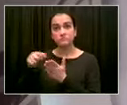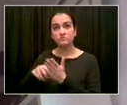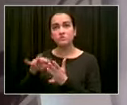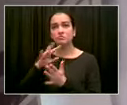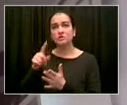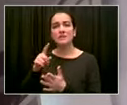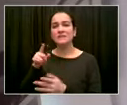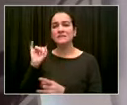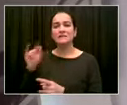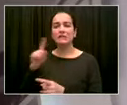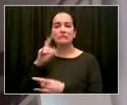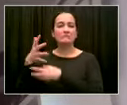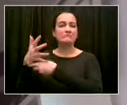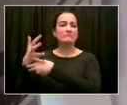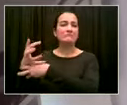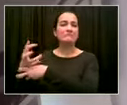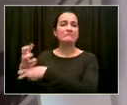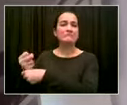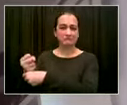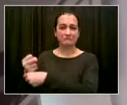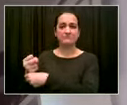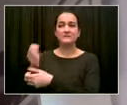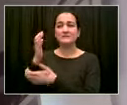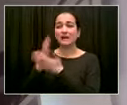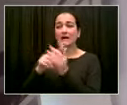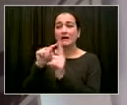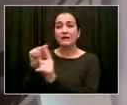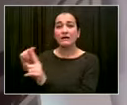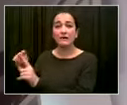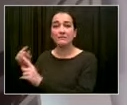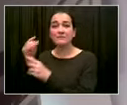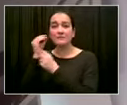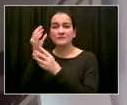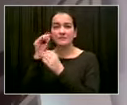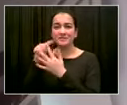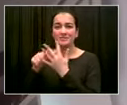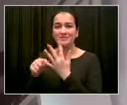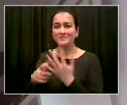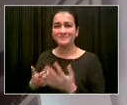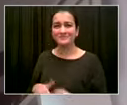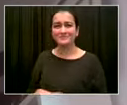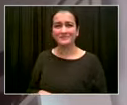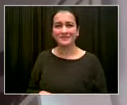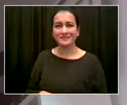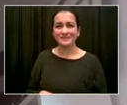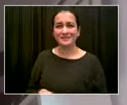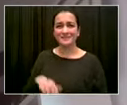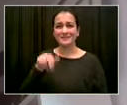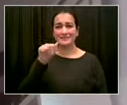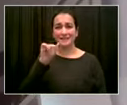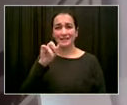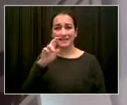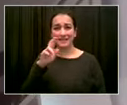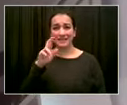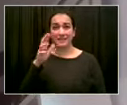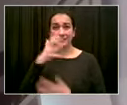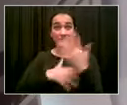know, trying to assess the ability of ventilation to have a direct real-world impact in COVID-19 is actually an